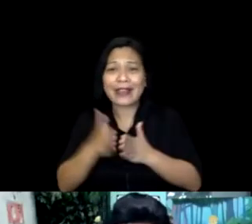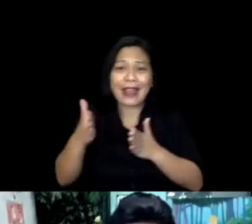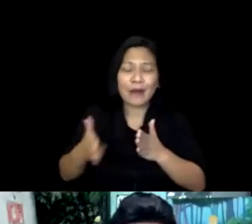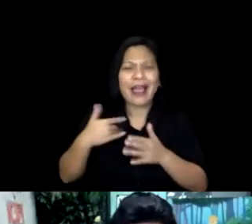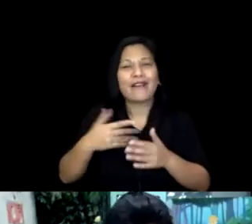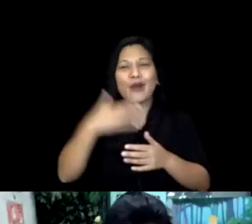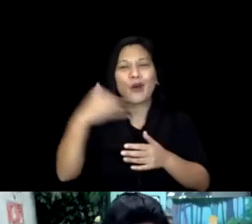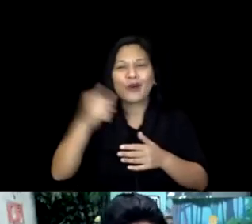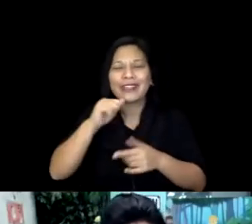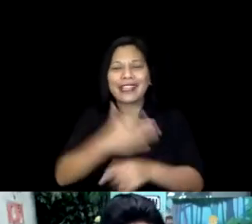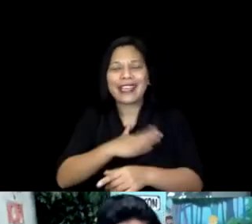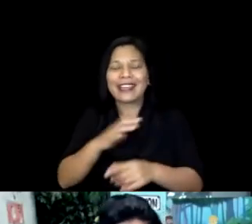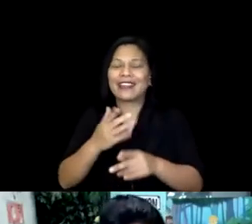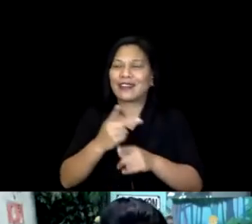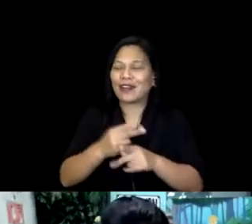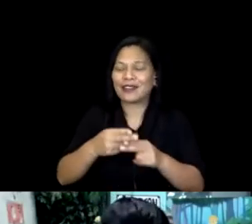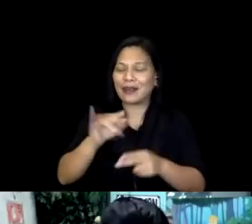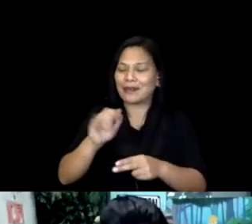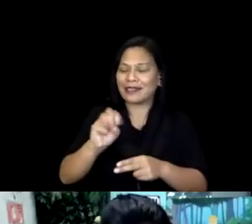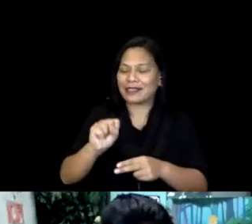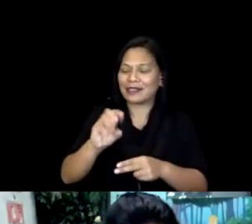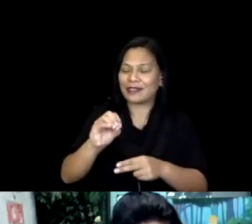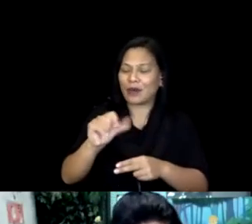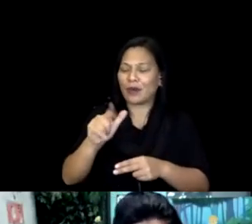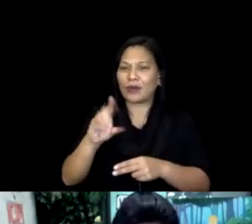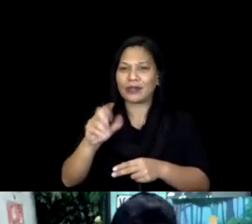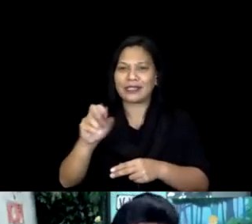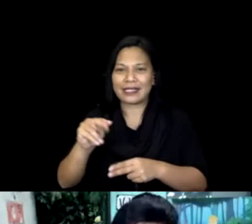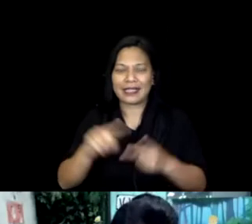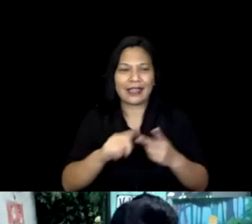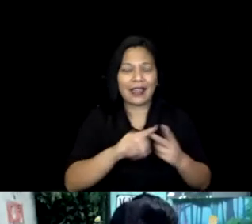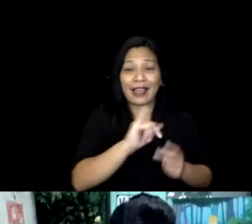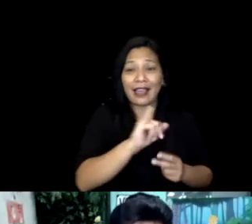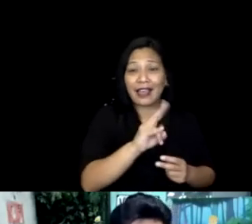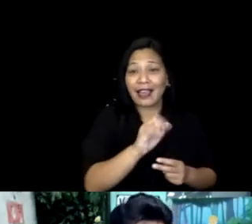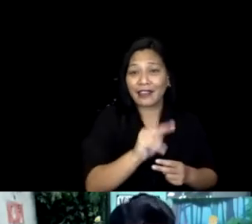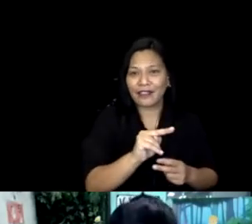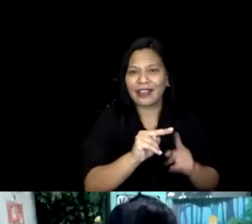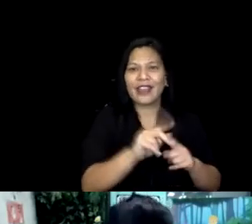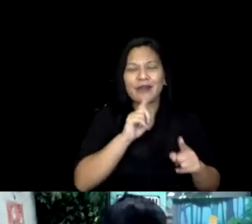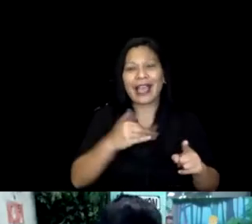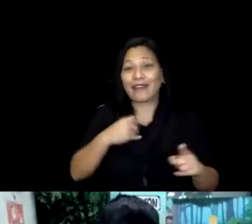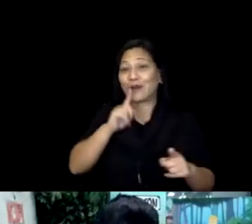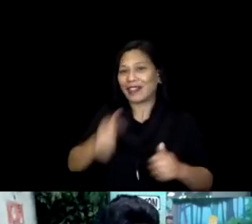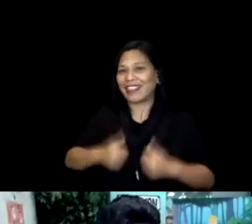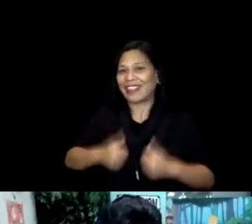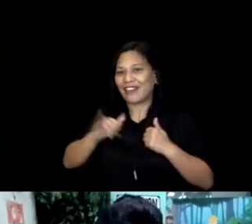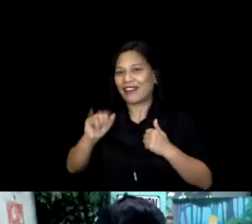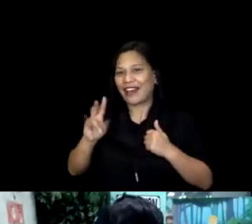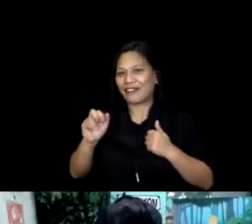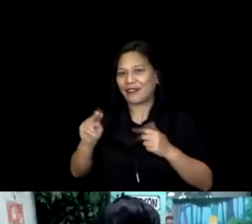show. Ivan is the super. He's the only real character that I based on real life Ivan. All the other families